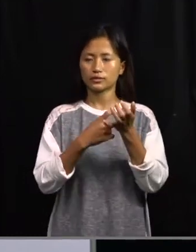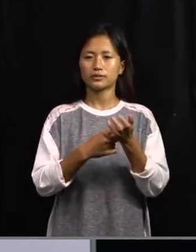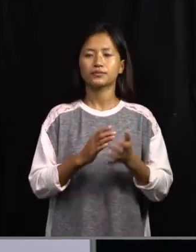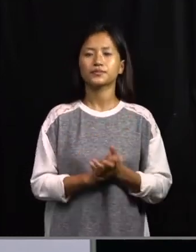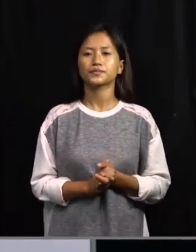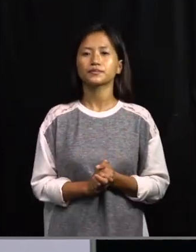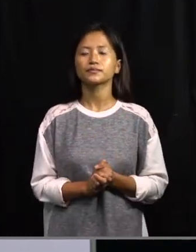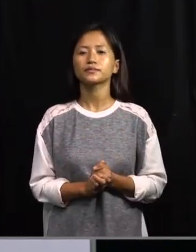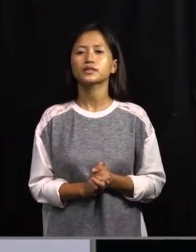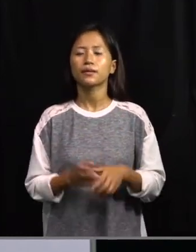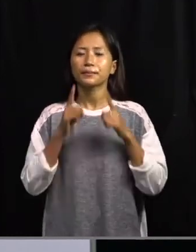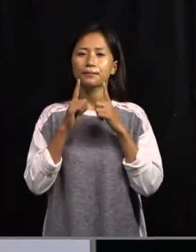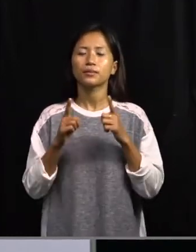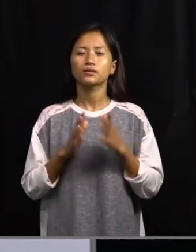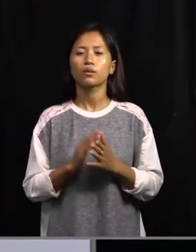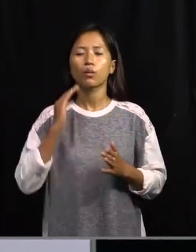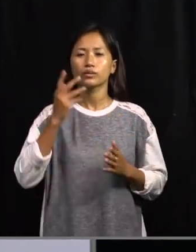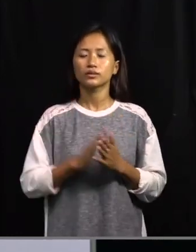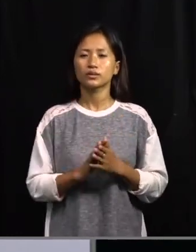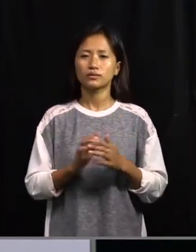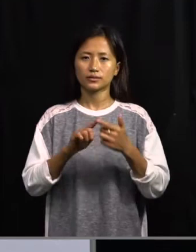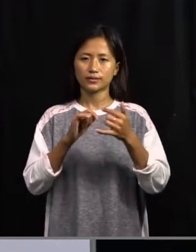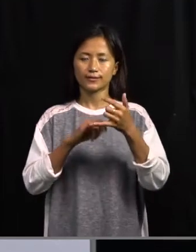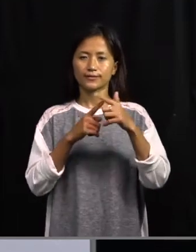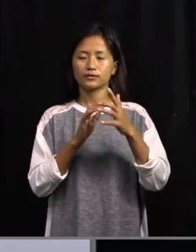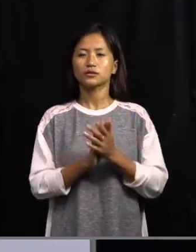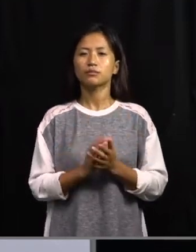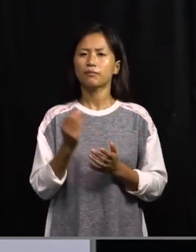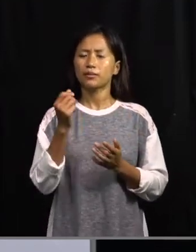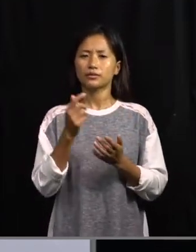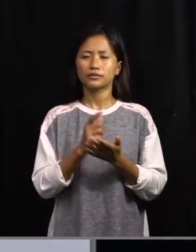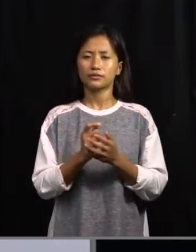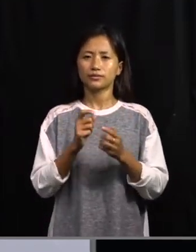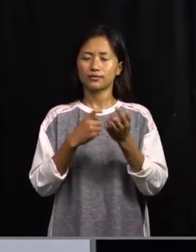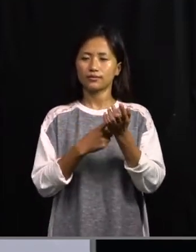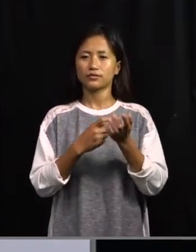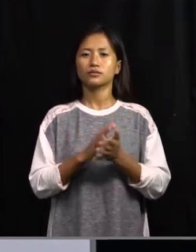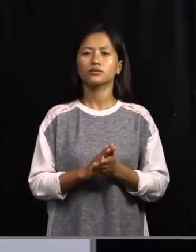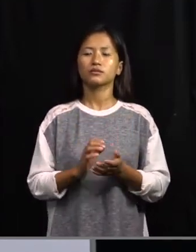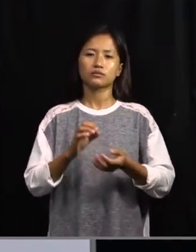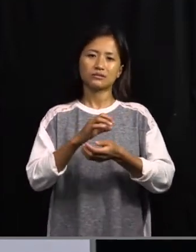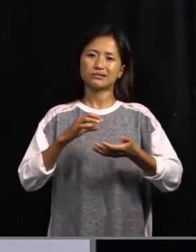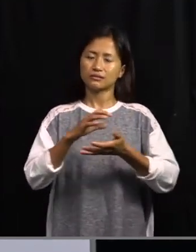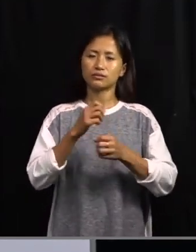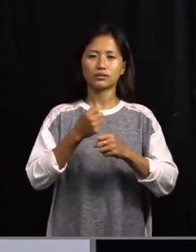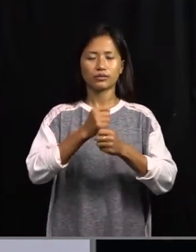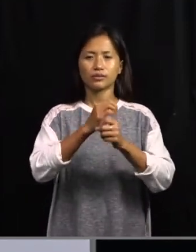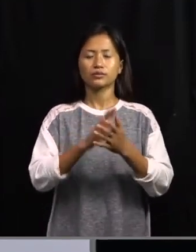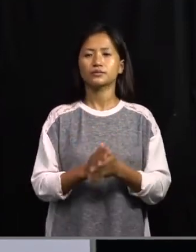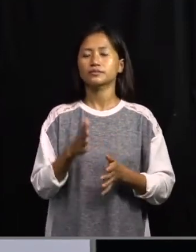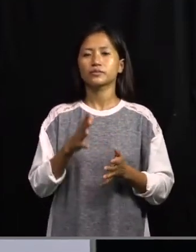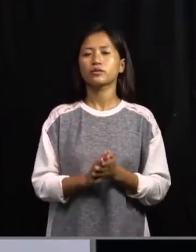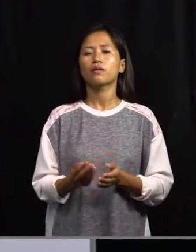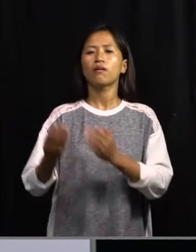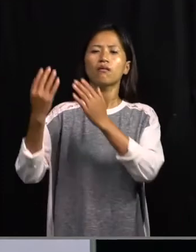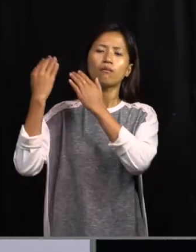received, but when they are estimating these money receipts, they are not creating any liabilities, no burden. They